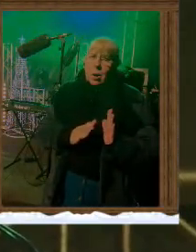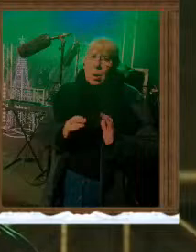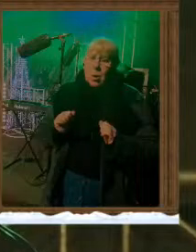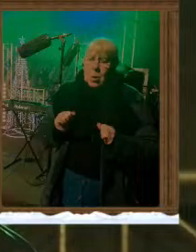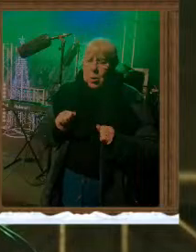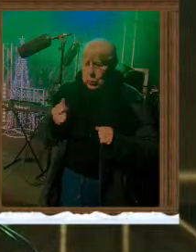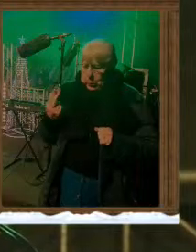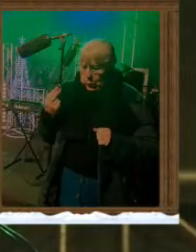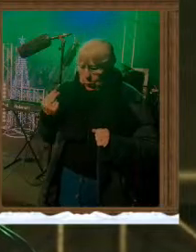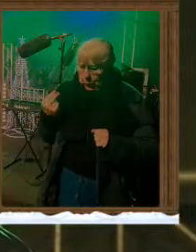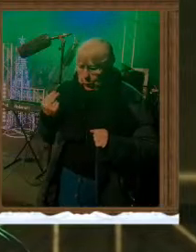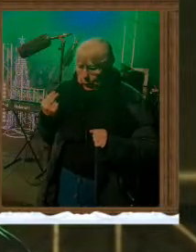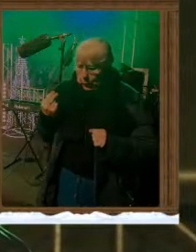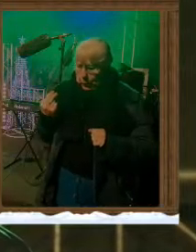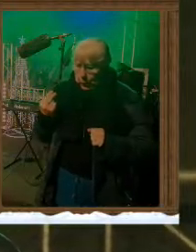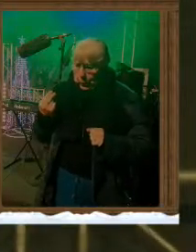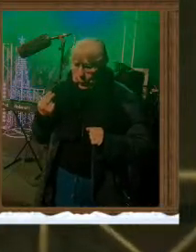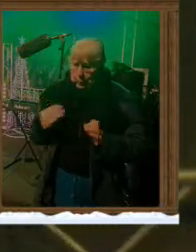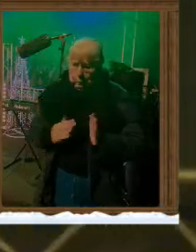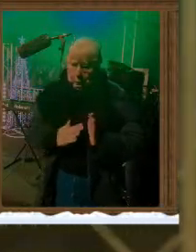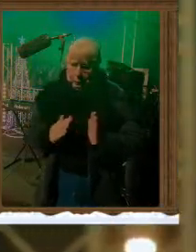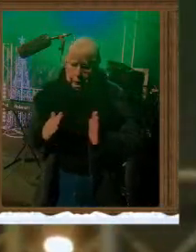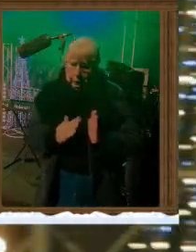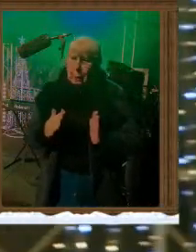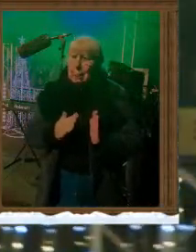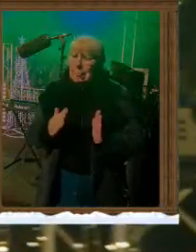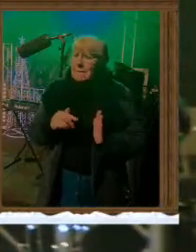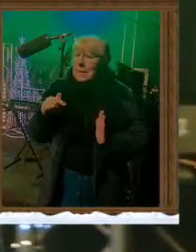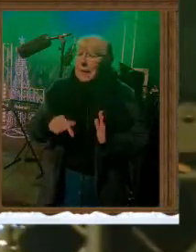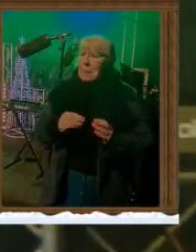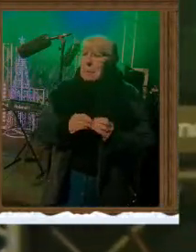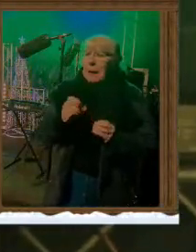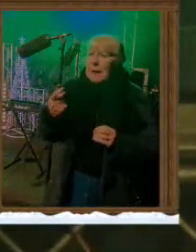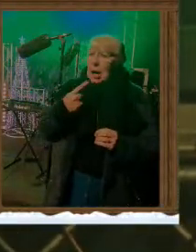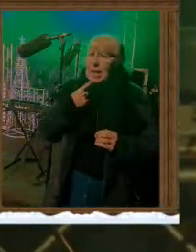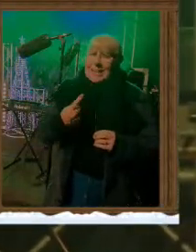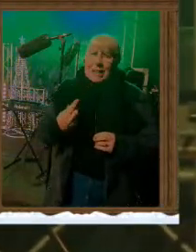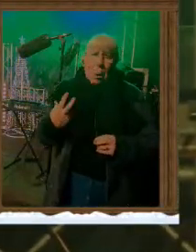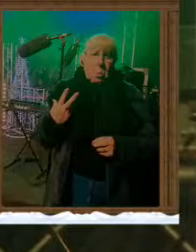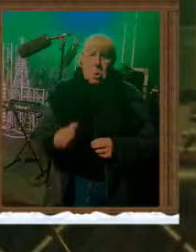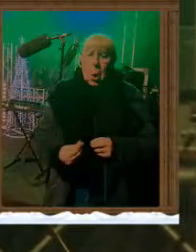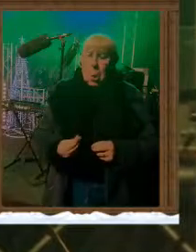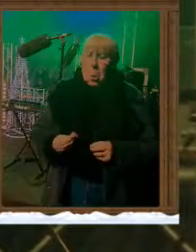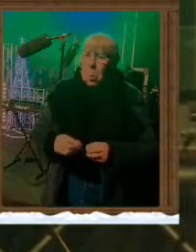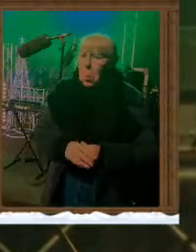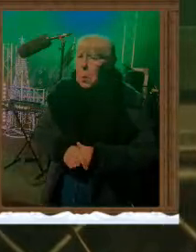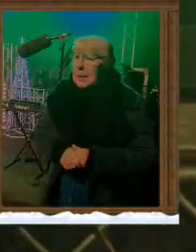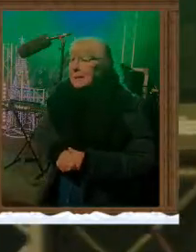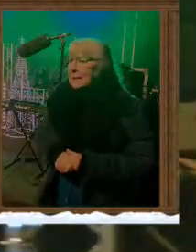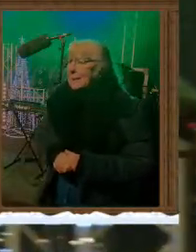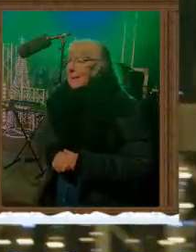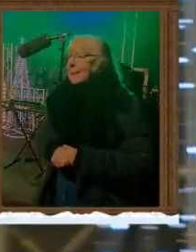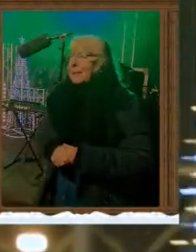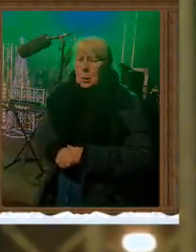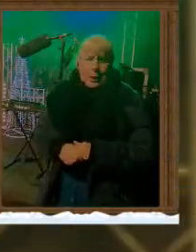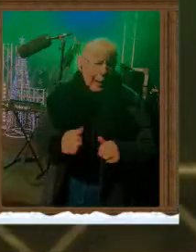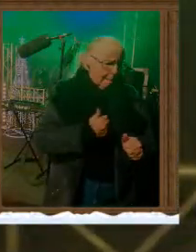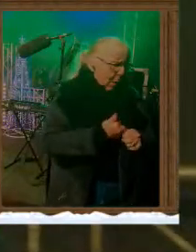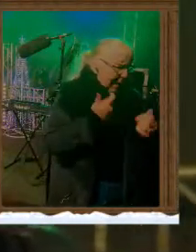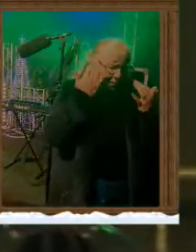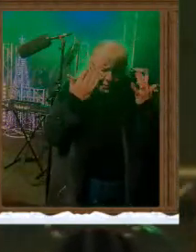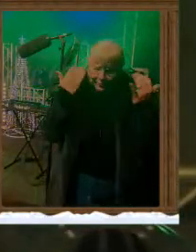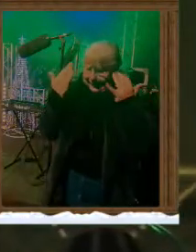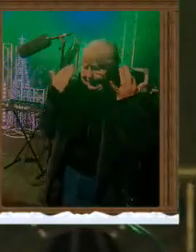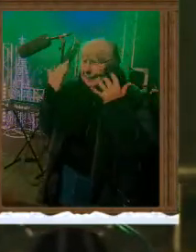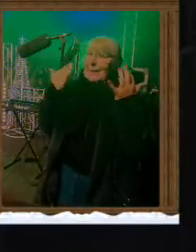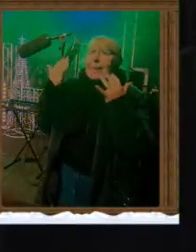Oh no, the level of Christmas cheer here in Ballyclare is at, oh no. Oh, think, buddy,